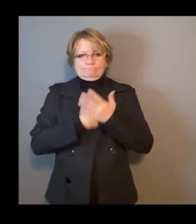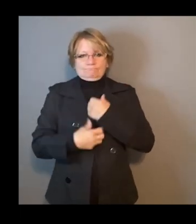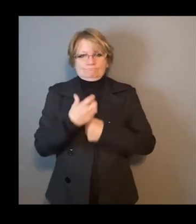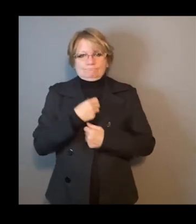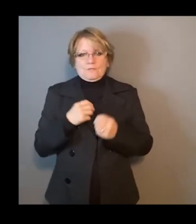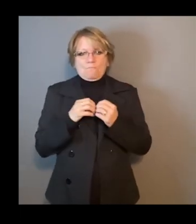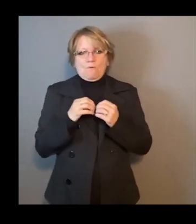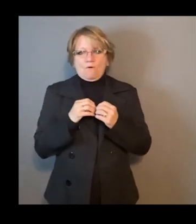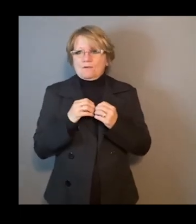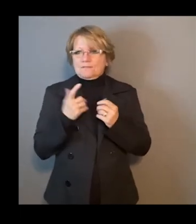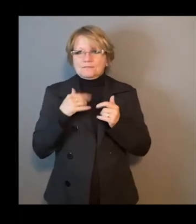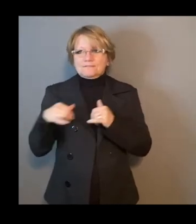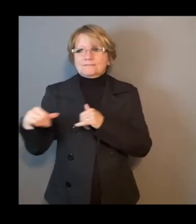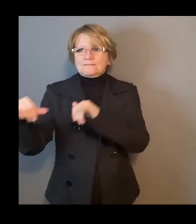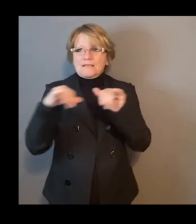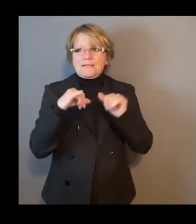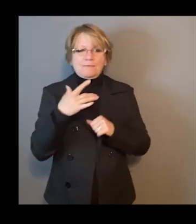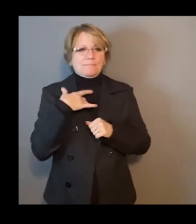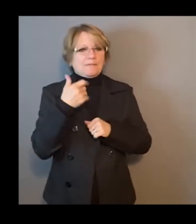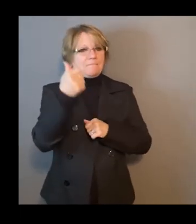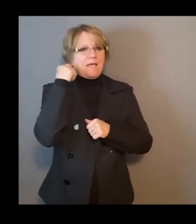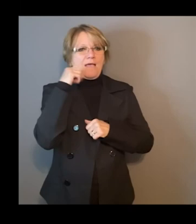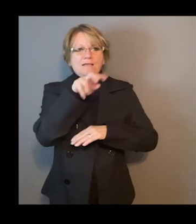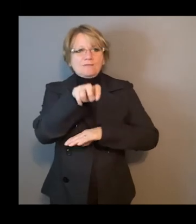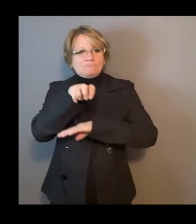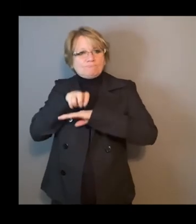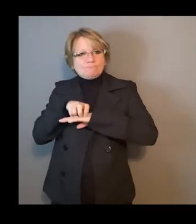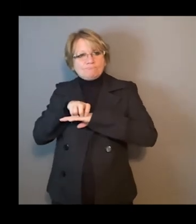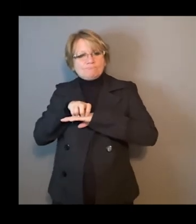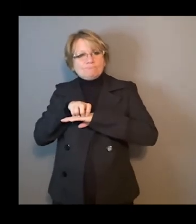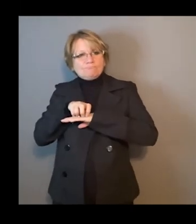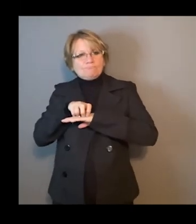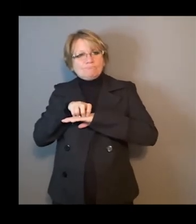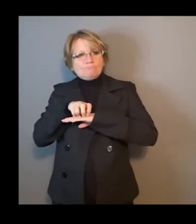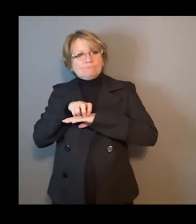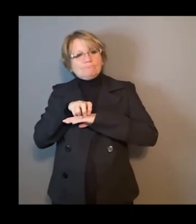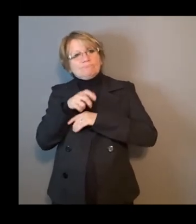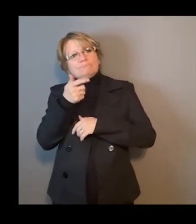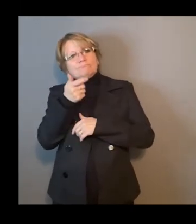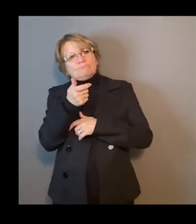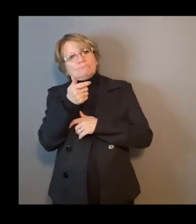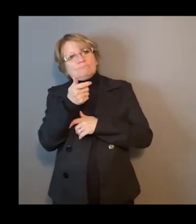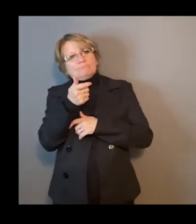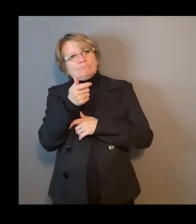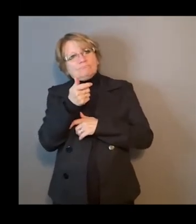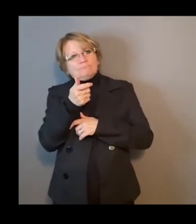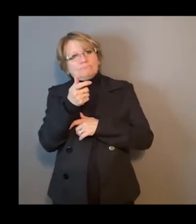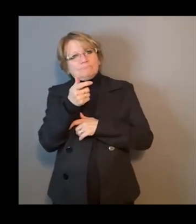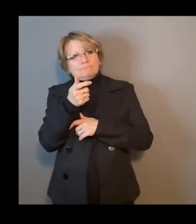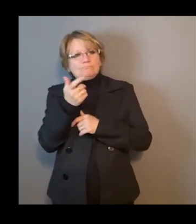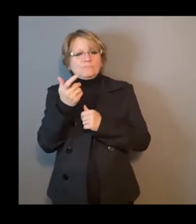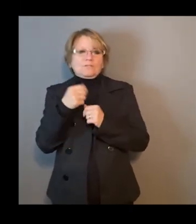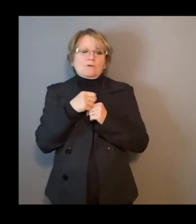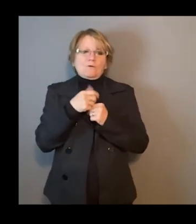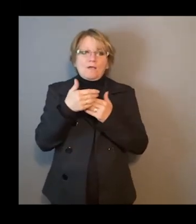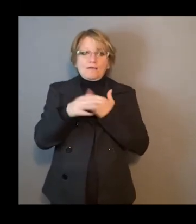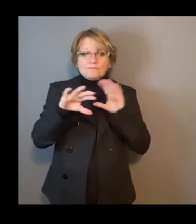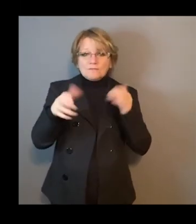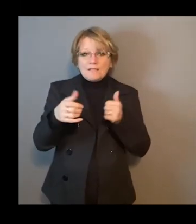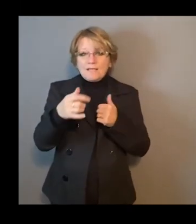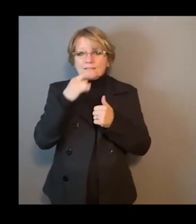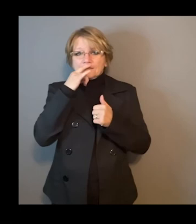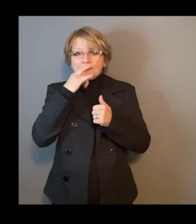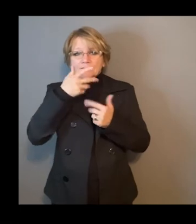know, it's like everybody else said, I'm just going to go to the back of the room, sit in the back, not trying to see what other kids, while they're all hanging out after